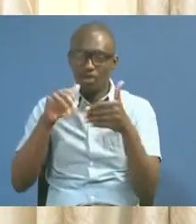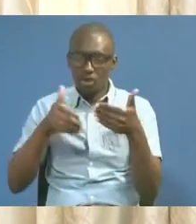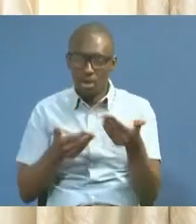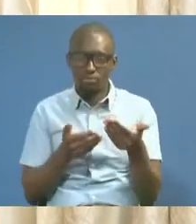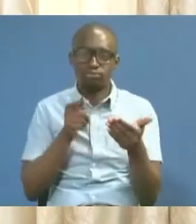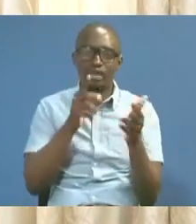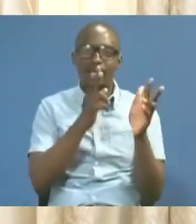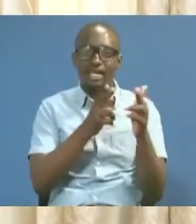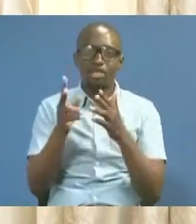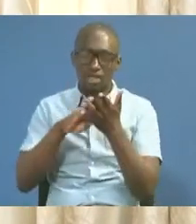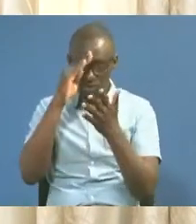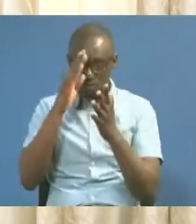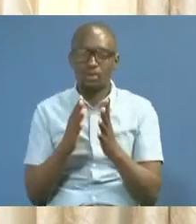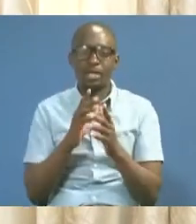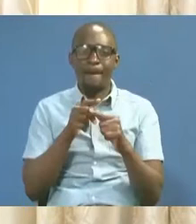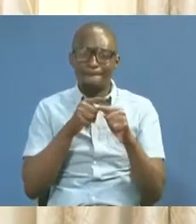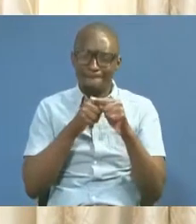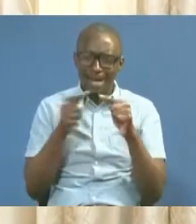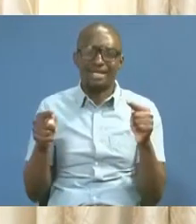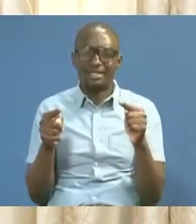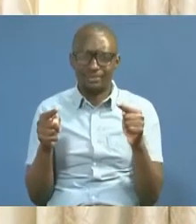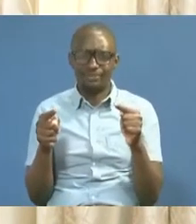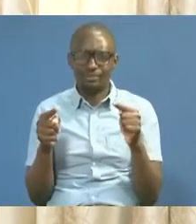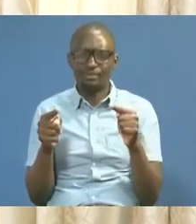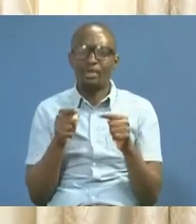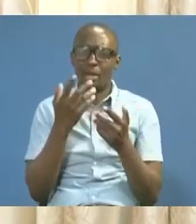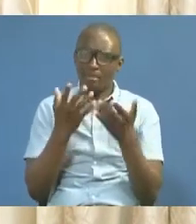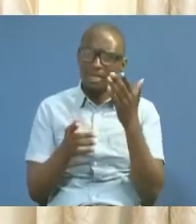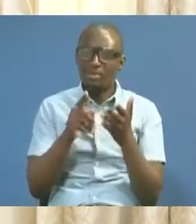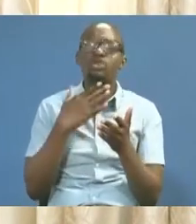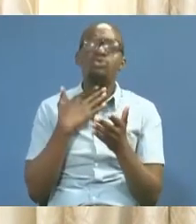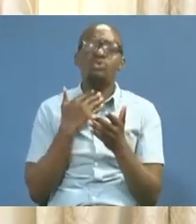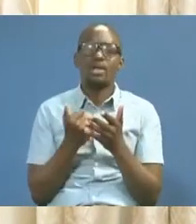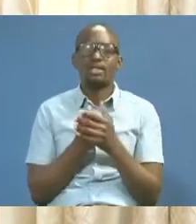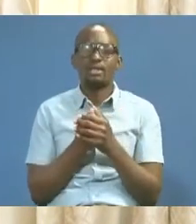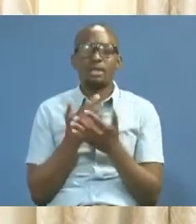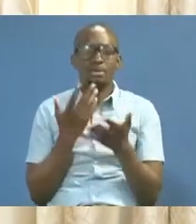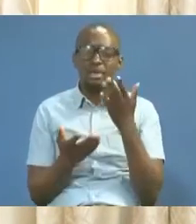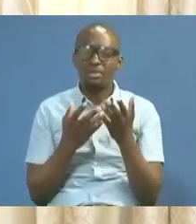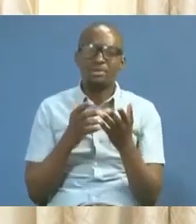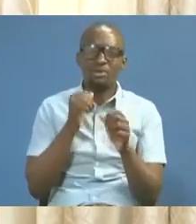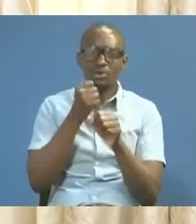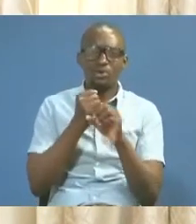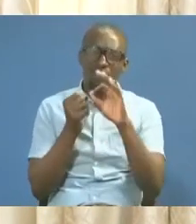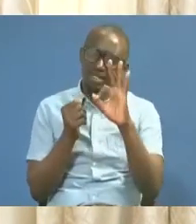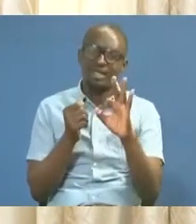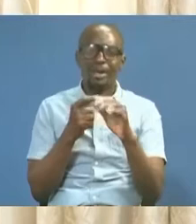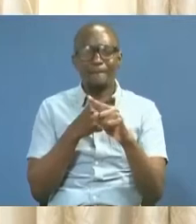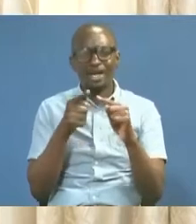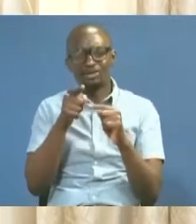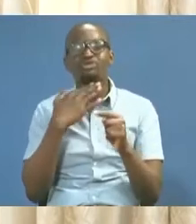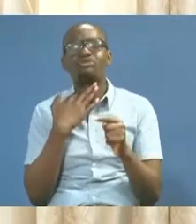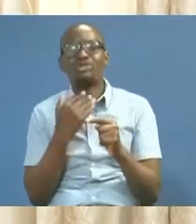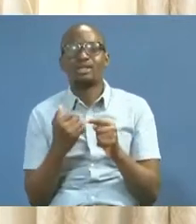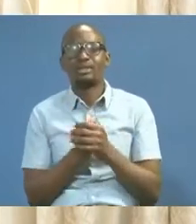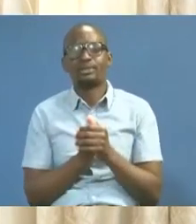two departments. However, you might want to actually, even if you're taking 3-3-2-2, you may